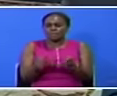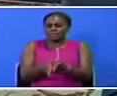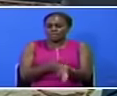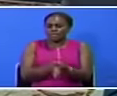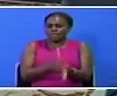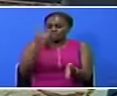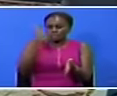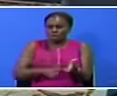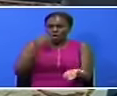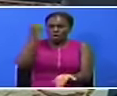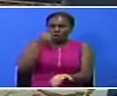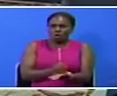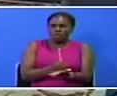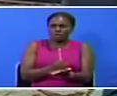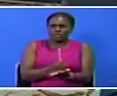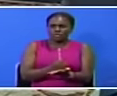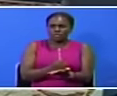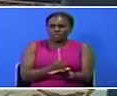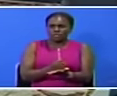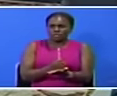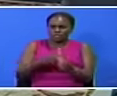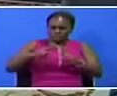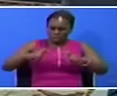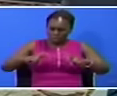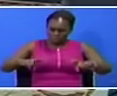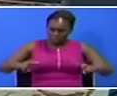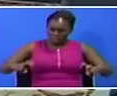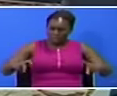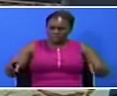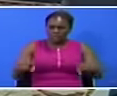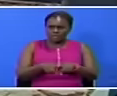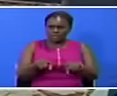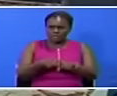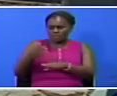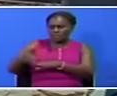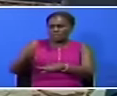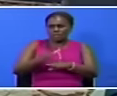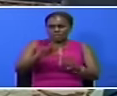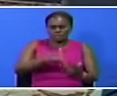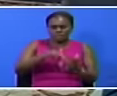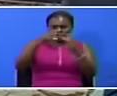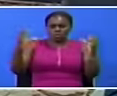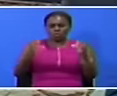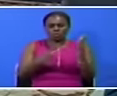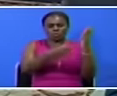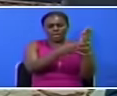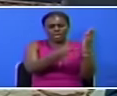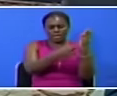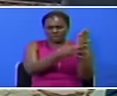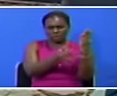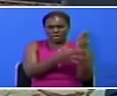is that the Office of Director of Criminal Investigations have already dispatched a special team of experts